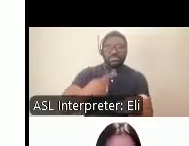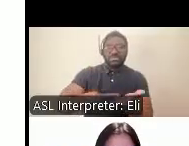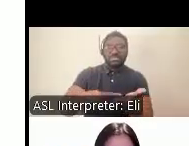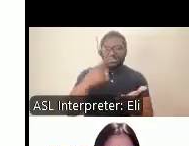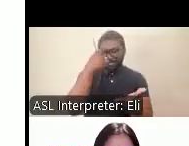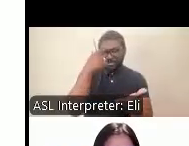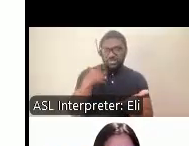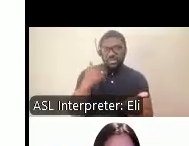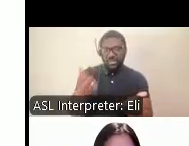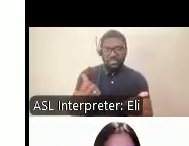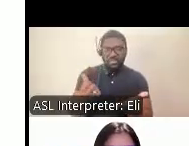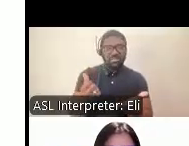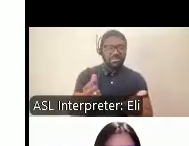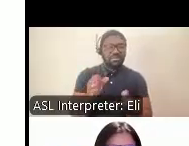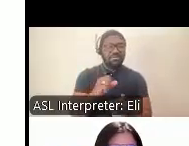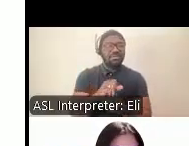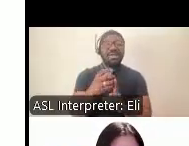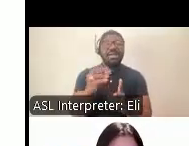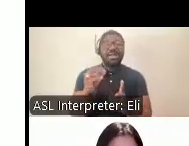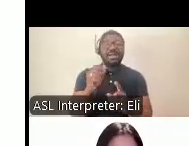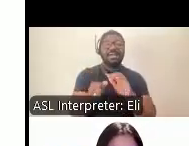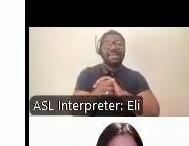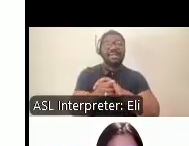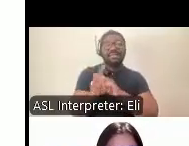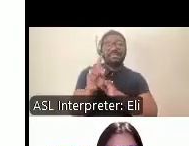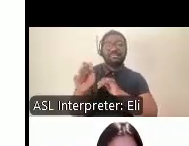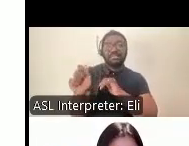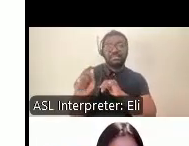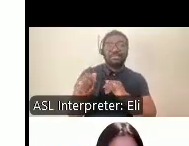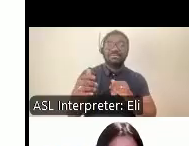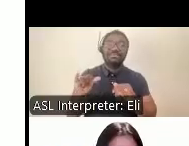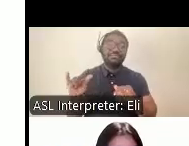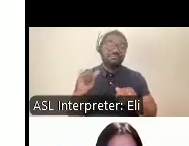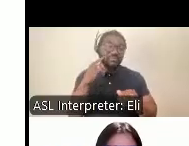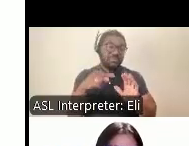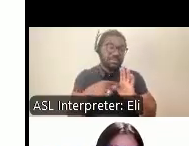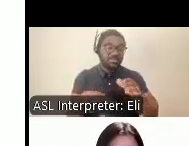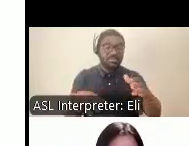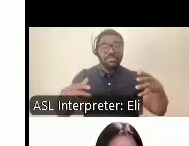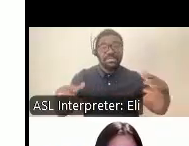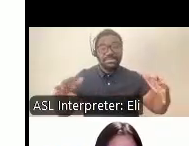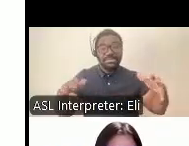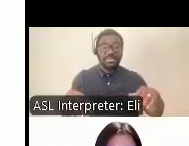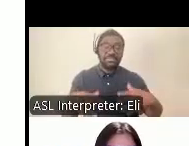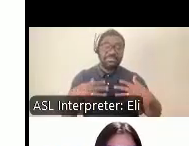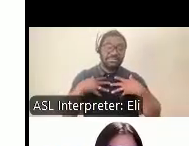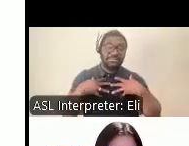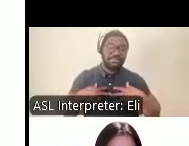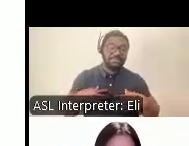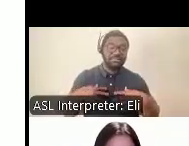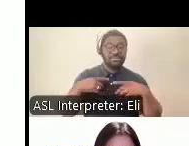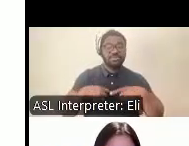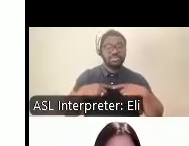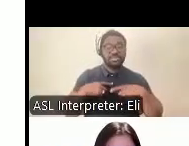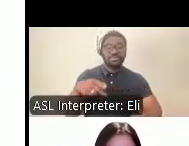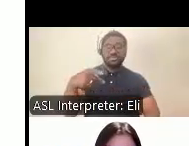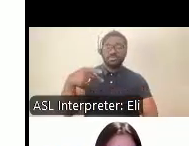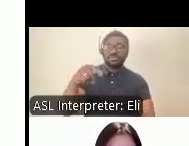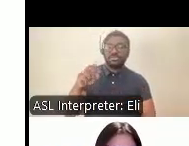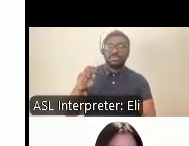hidden disabilities, like anxiety, depression, PTSD, or bipolar